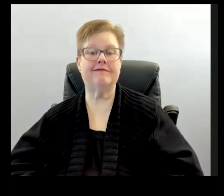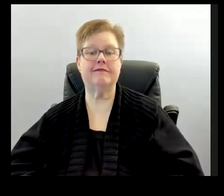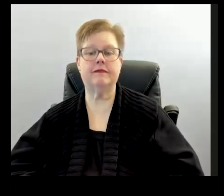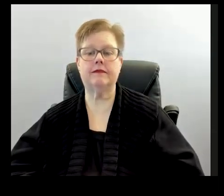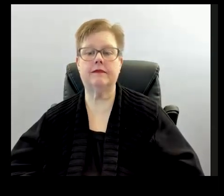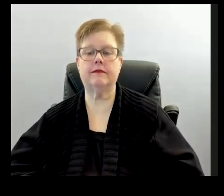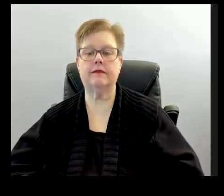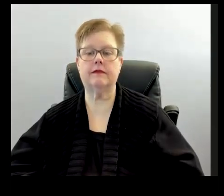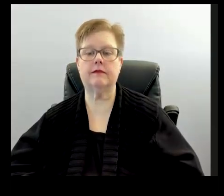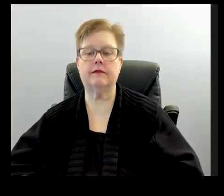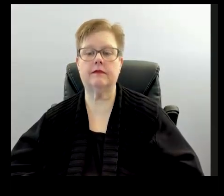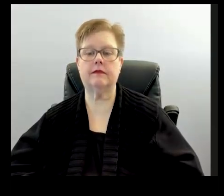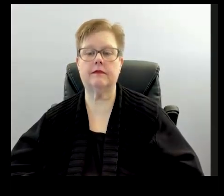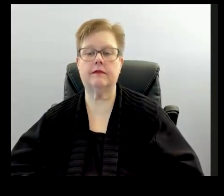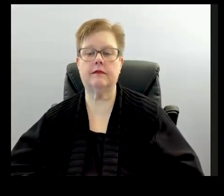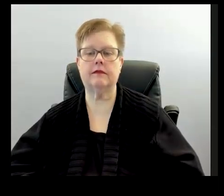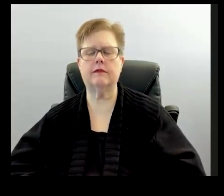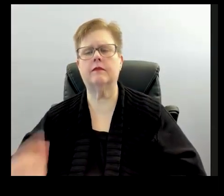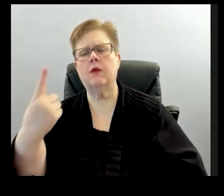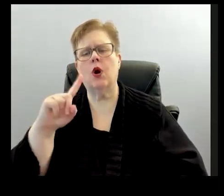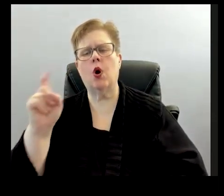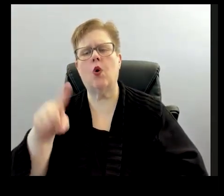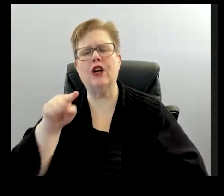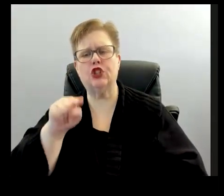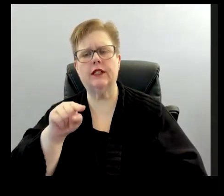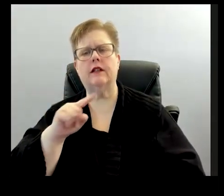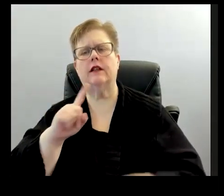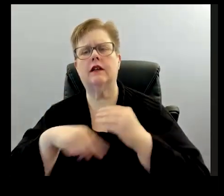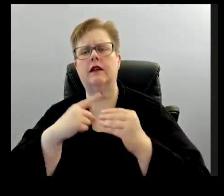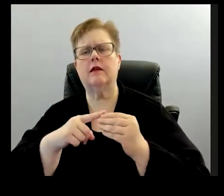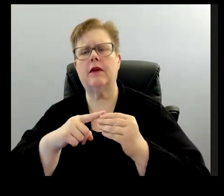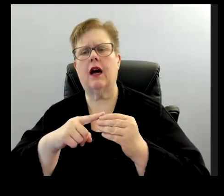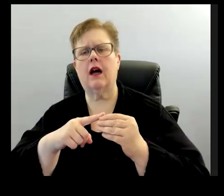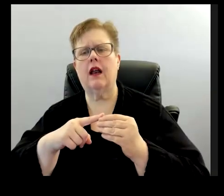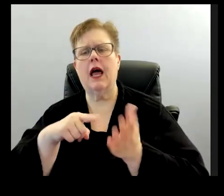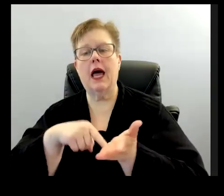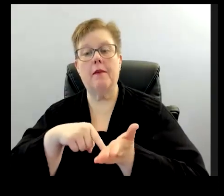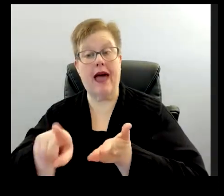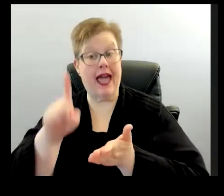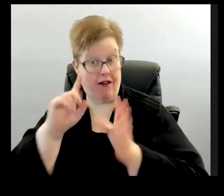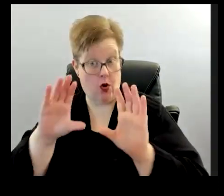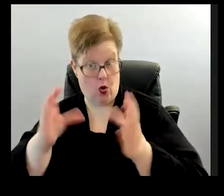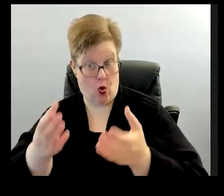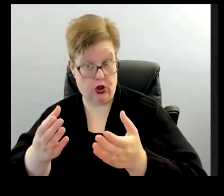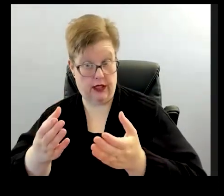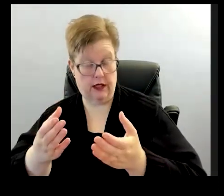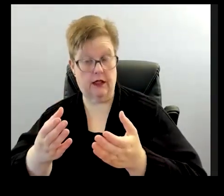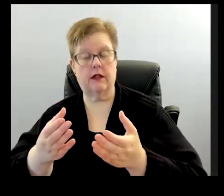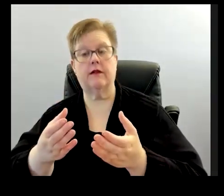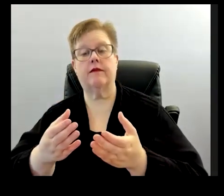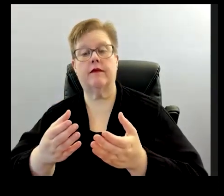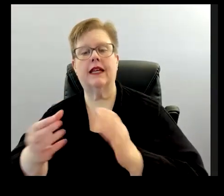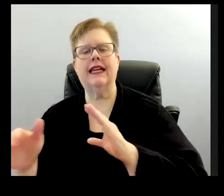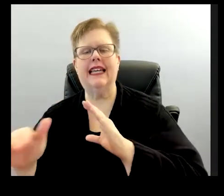Um, there is a question here about paying for courses. Send us